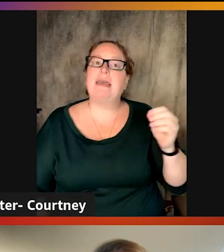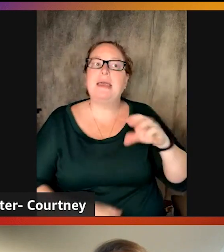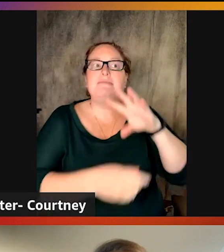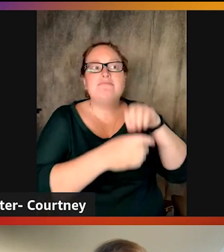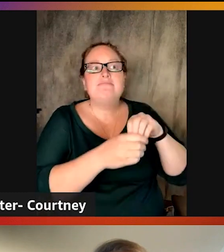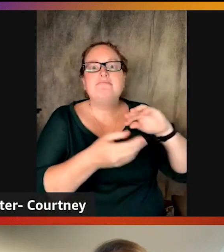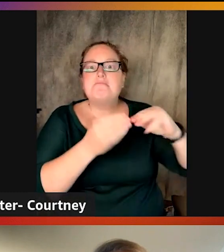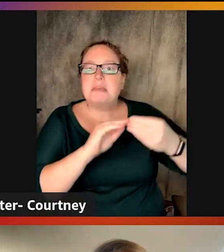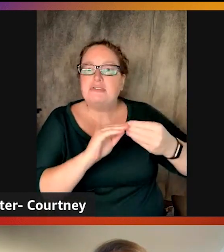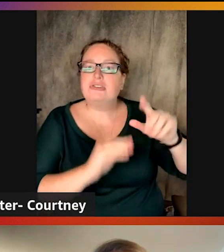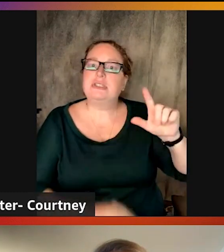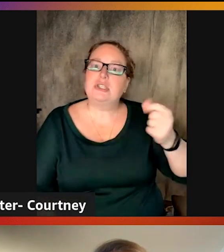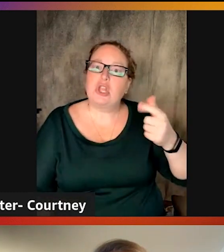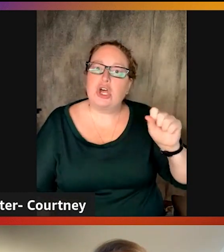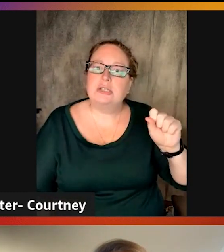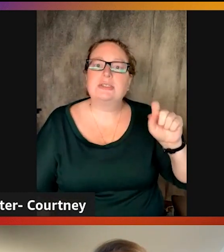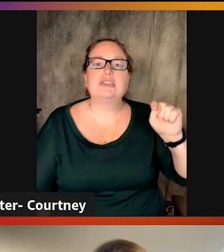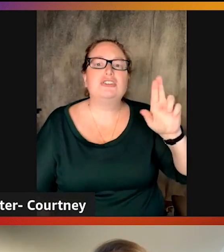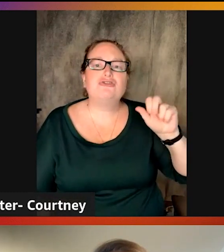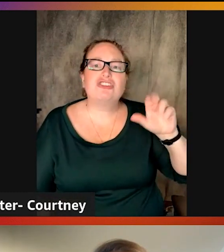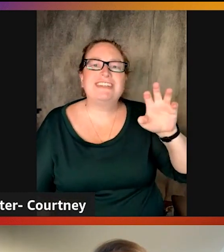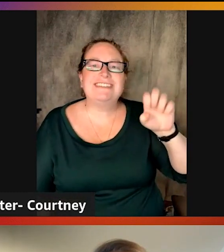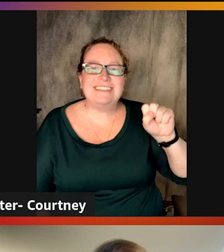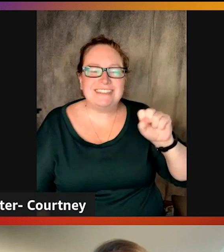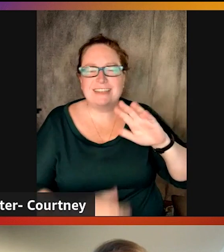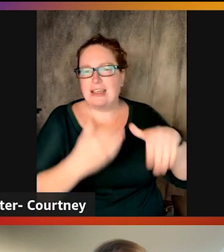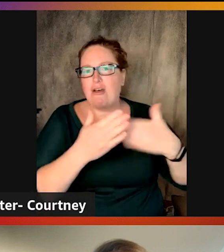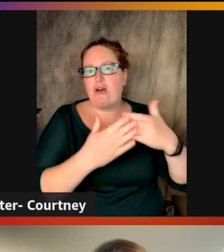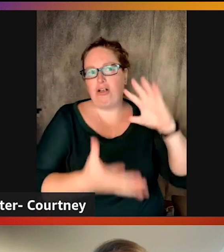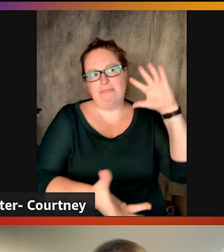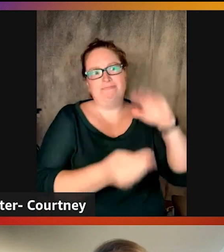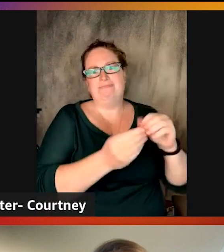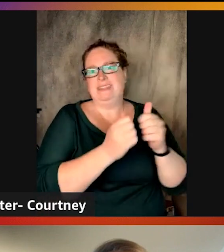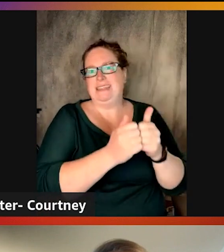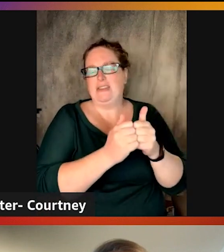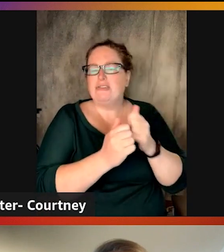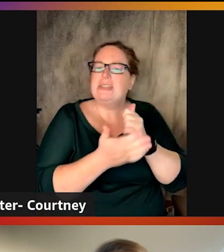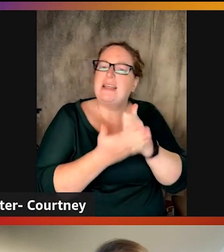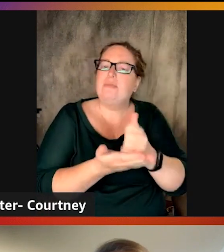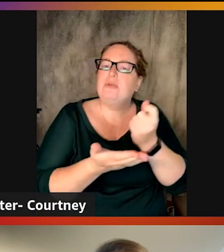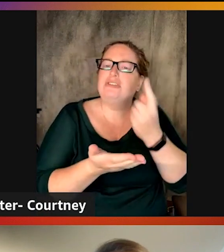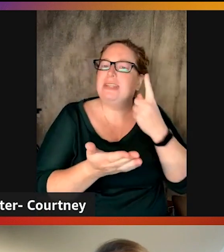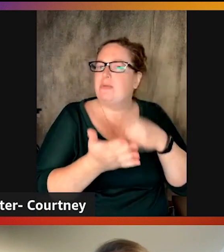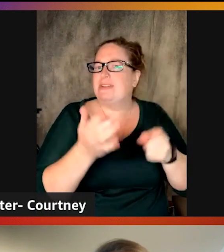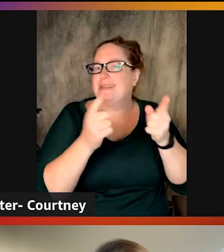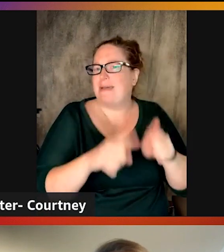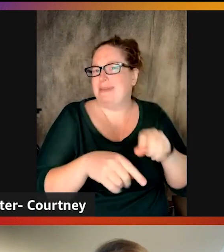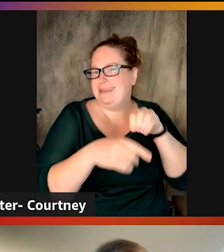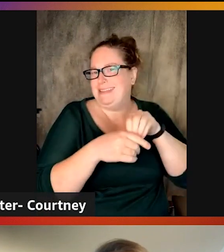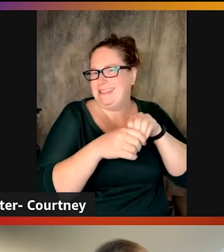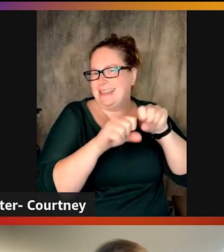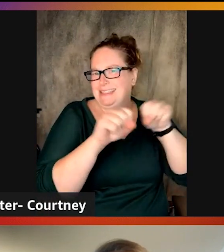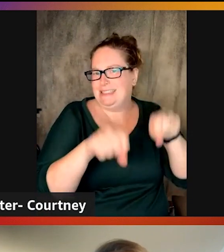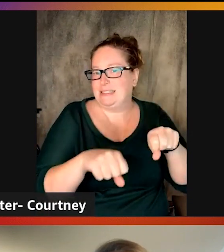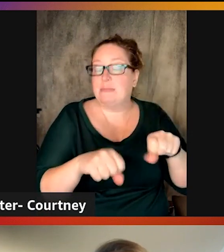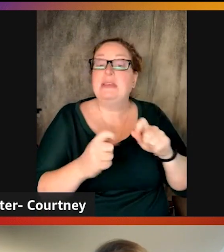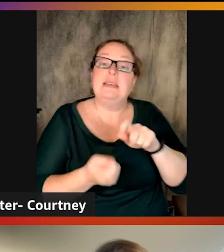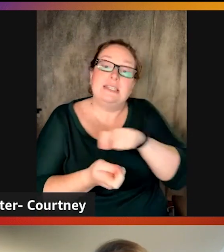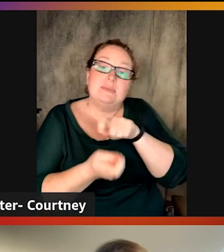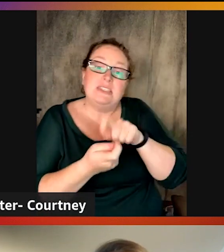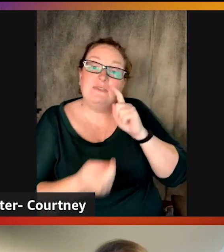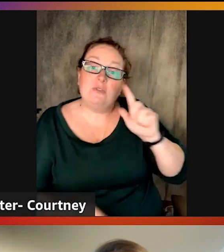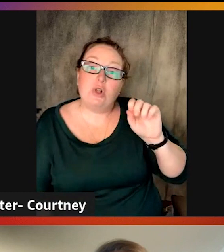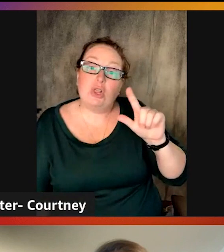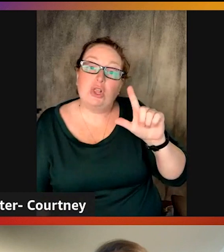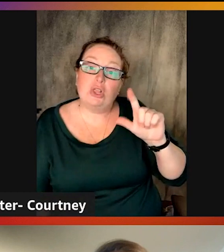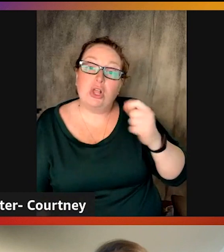metrics, logs, and traces that come together to really help you understand what is happening inside of any system. And specifically for logs, AWS